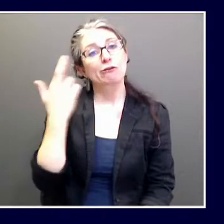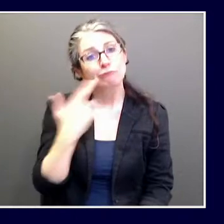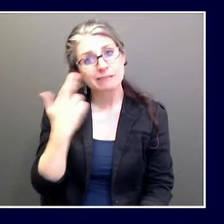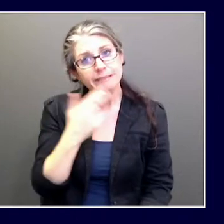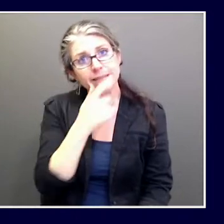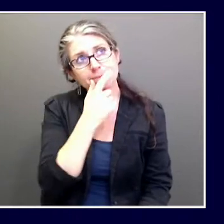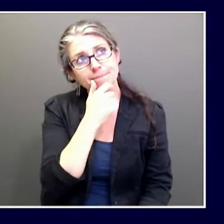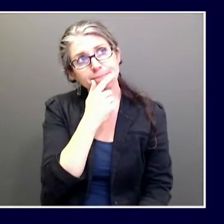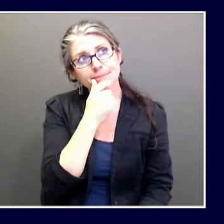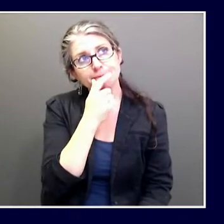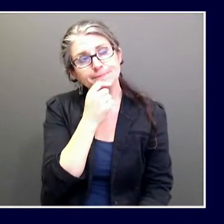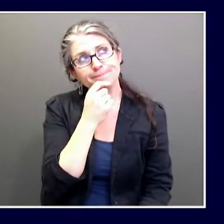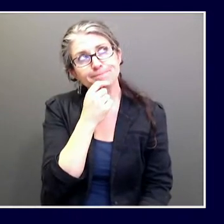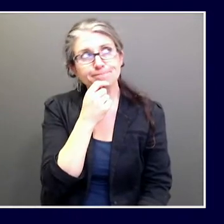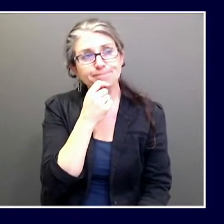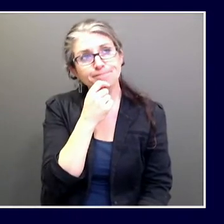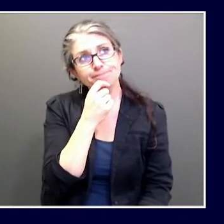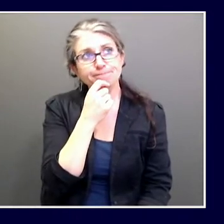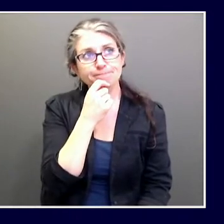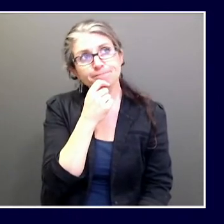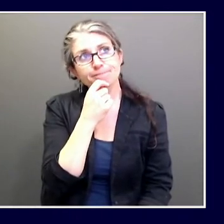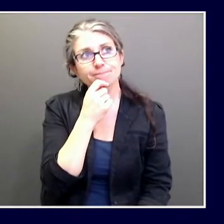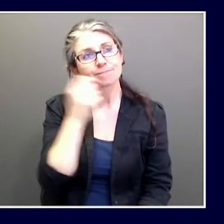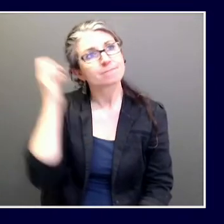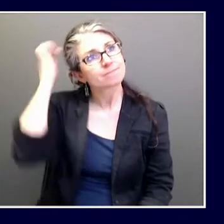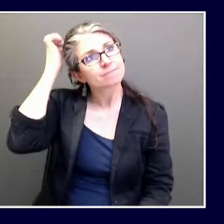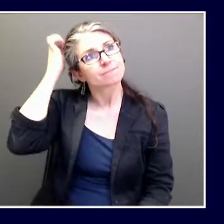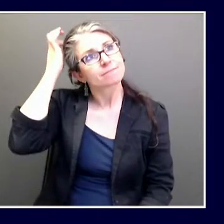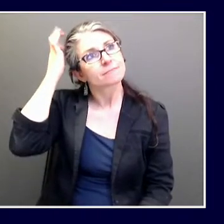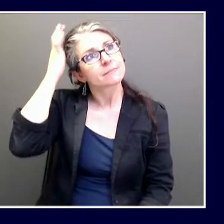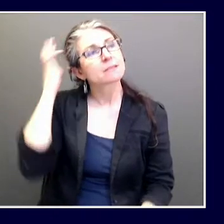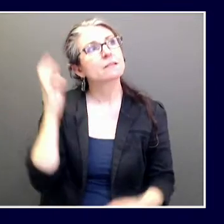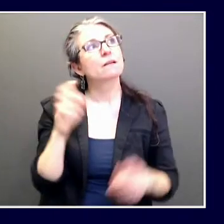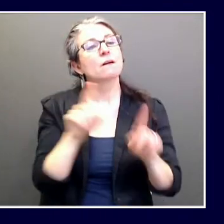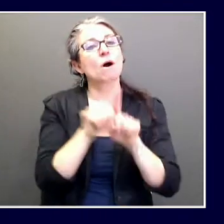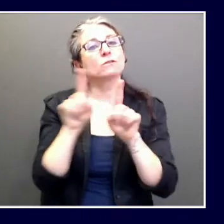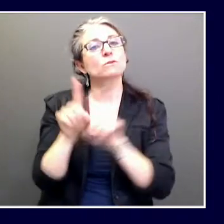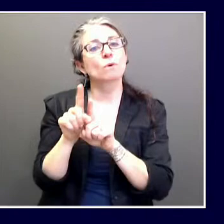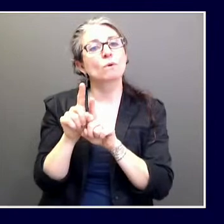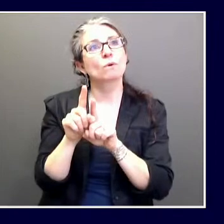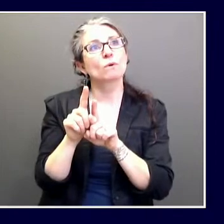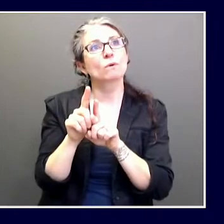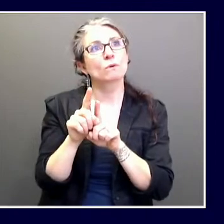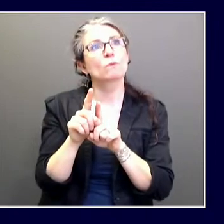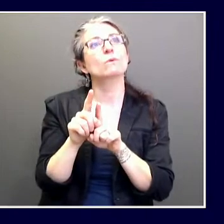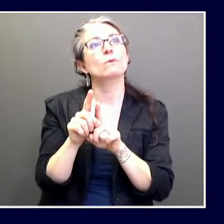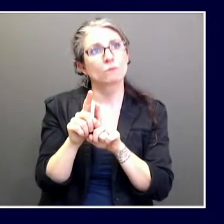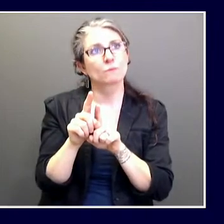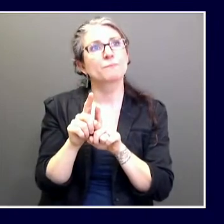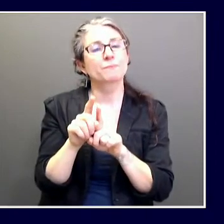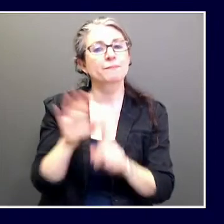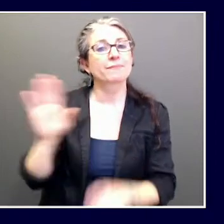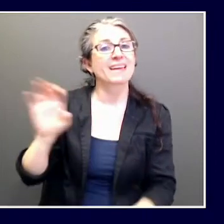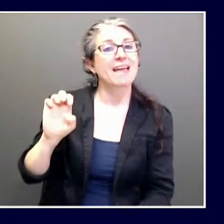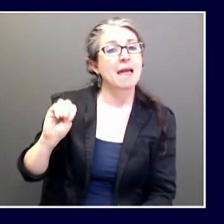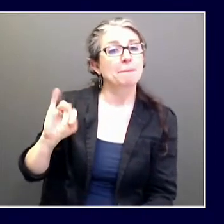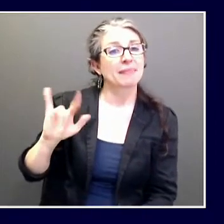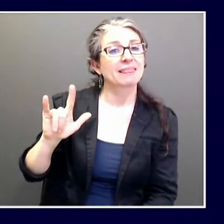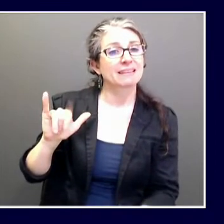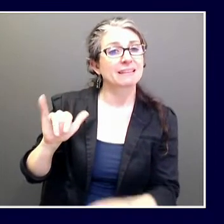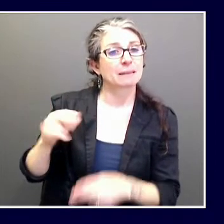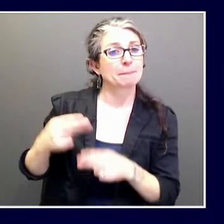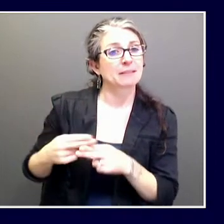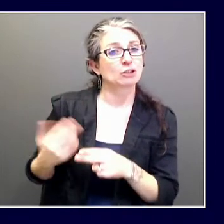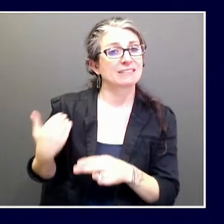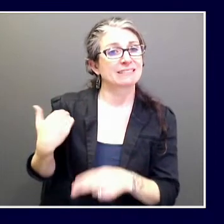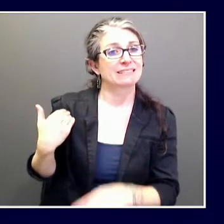of vaccination that matter. It's also, to Emily's earlier point, the fact that in many places in Maine and